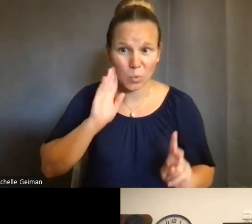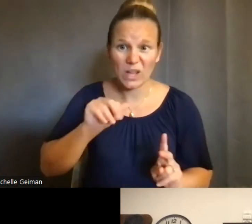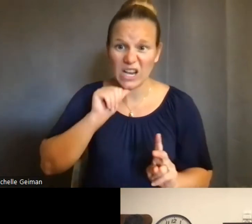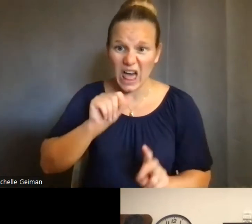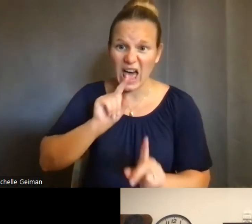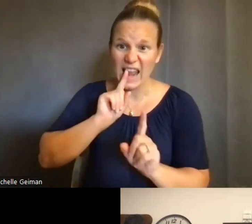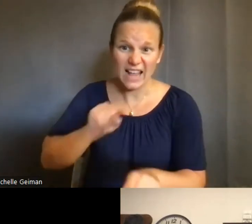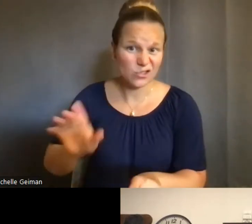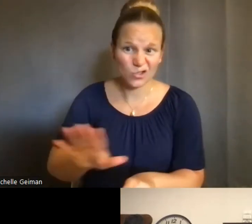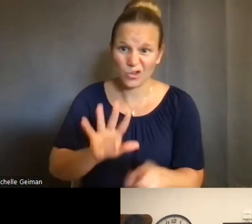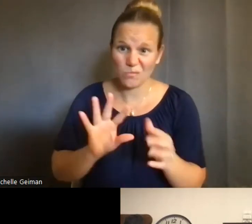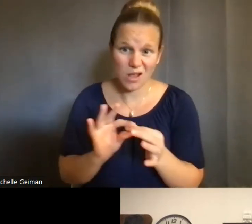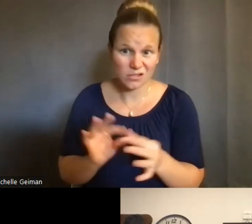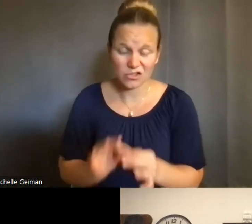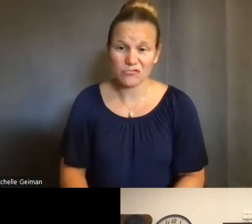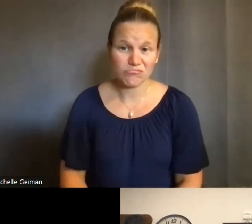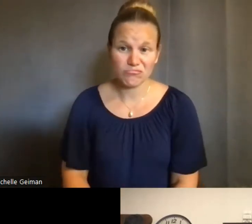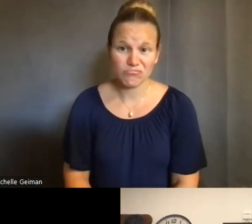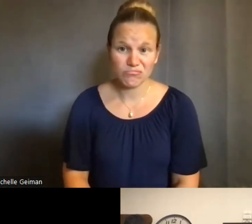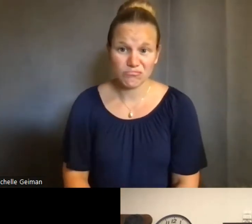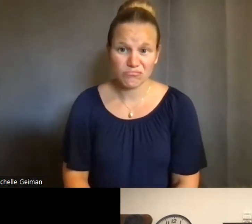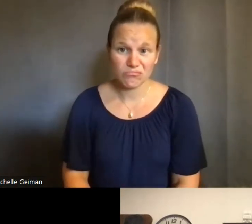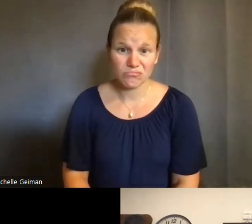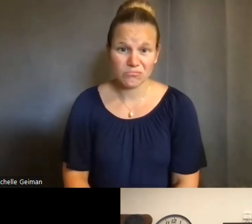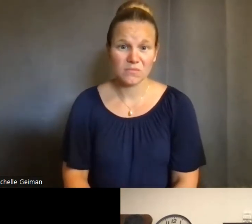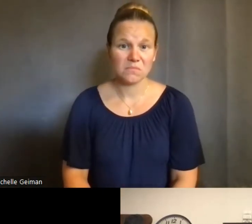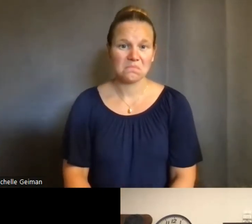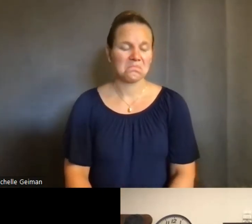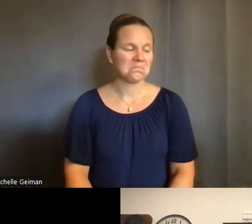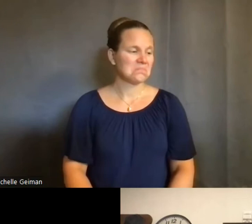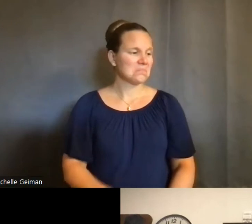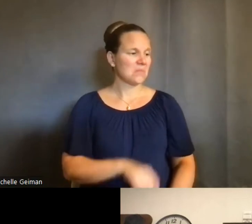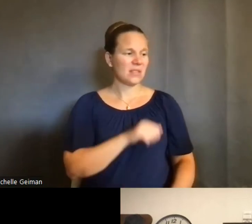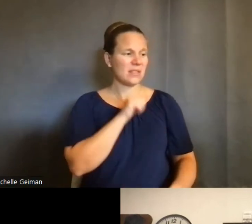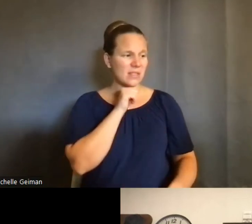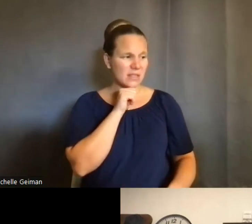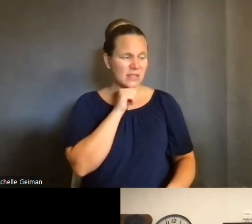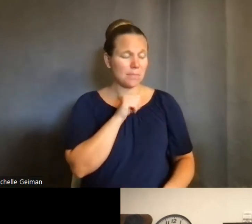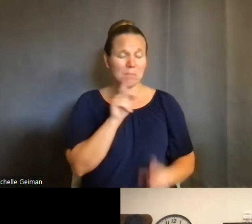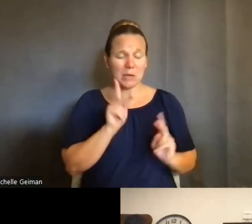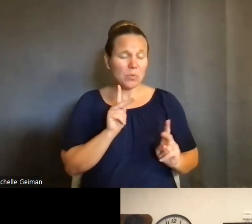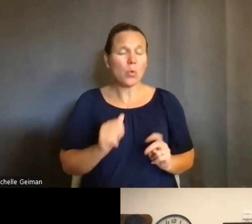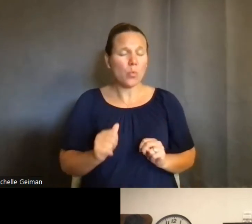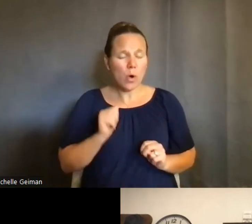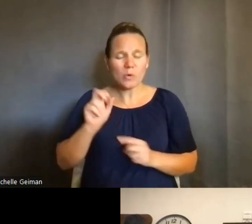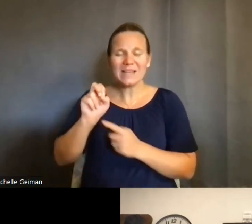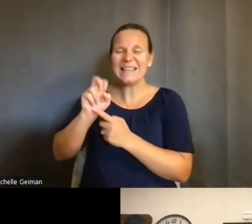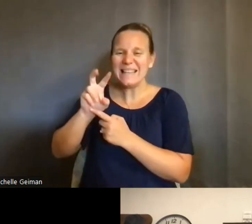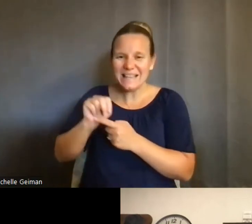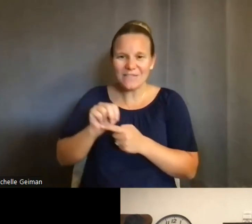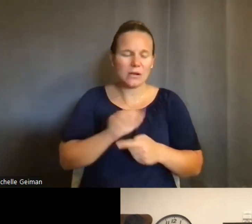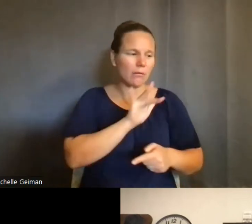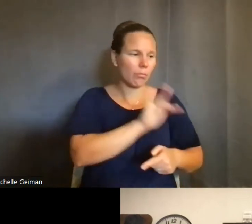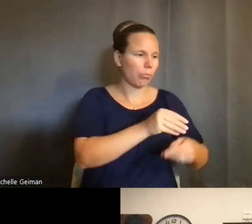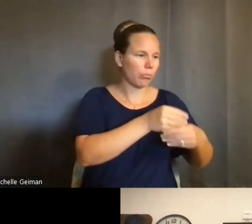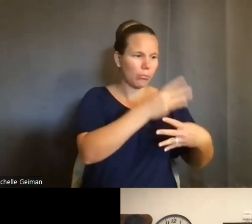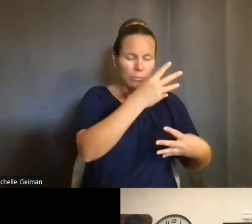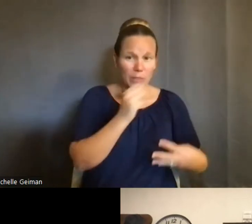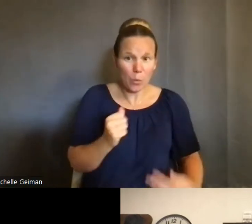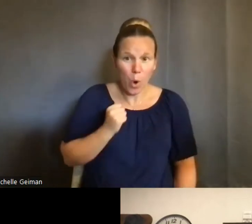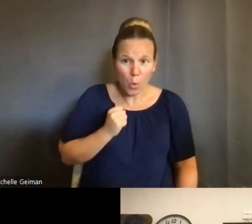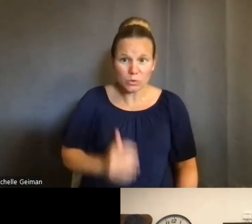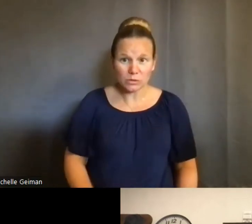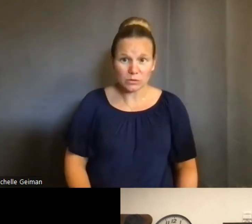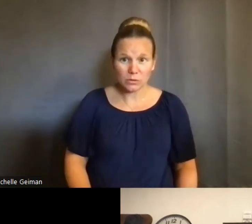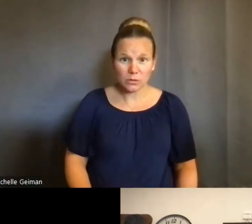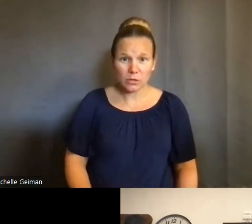messages. It's not that they look at it and might respond. They won't even look at it. So if we think that we're in this